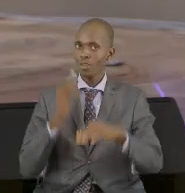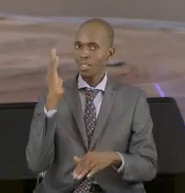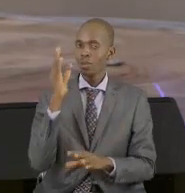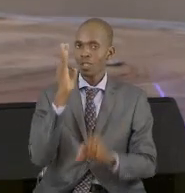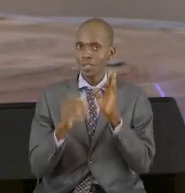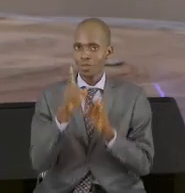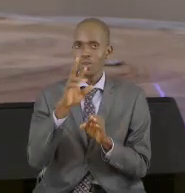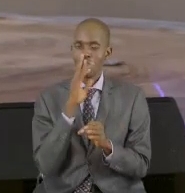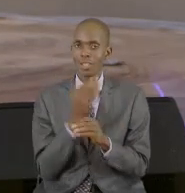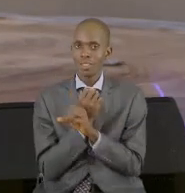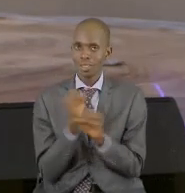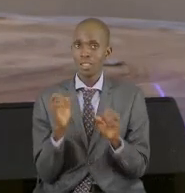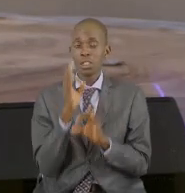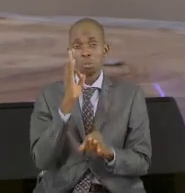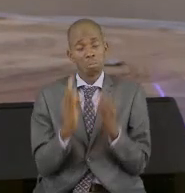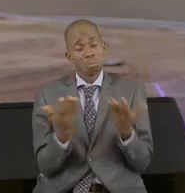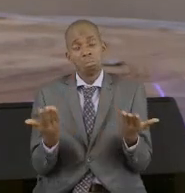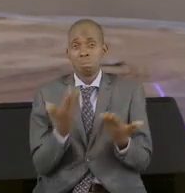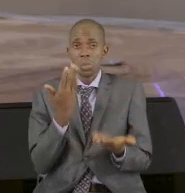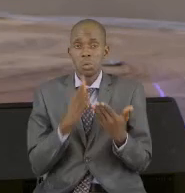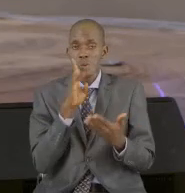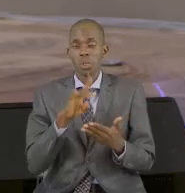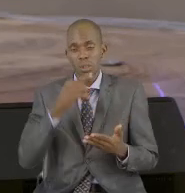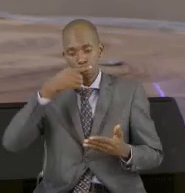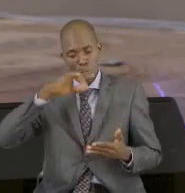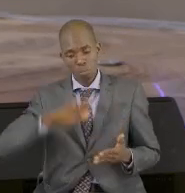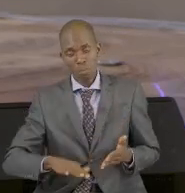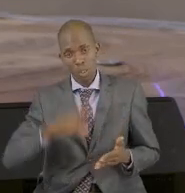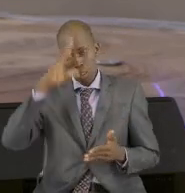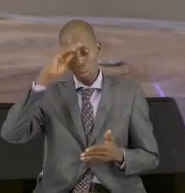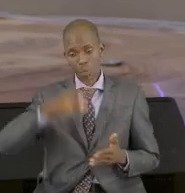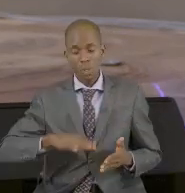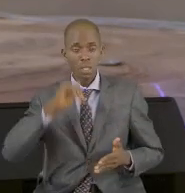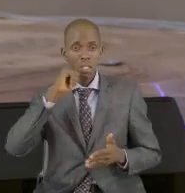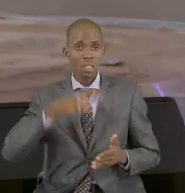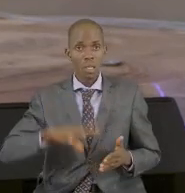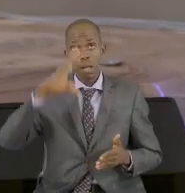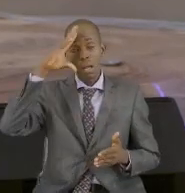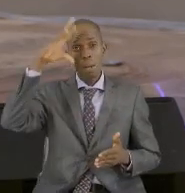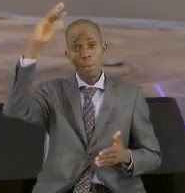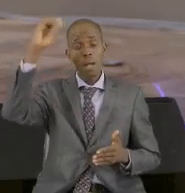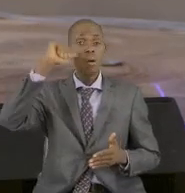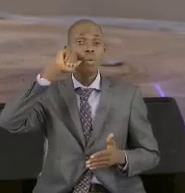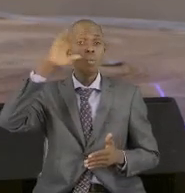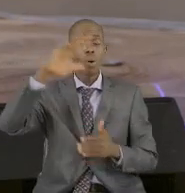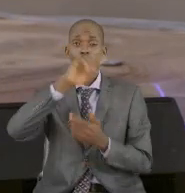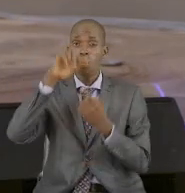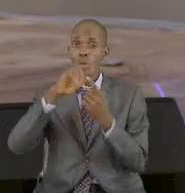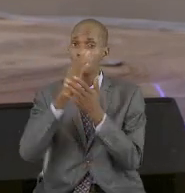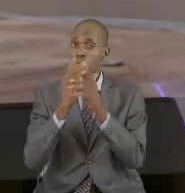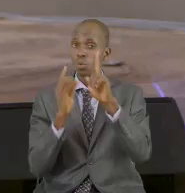again, whether you are a teenager, you are a boy, you are a girl, you are a man, you are a woman, when somebody gets